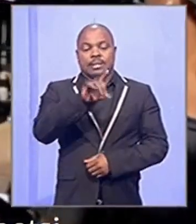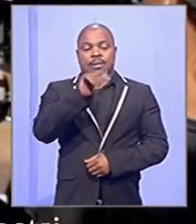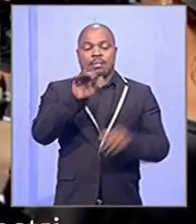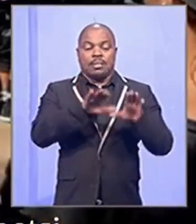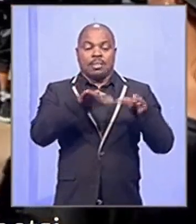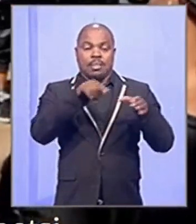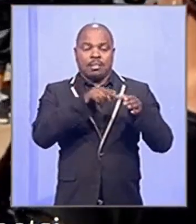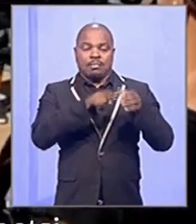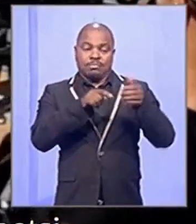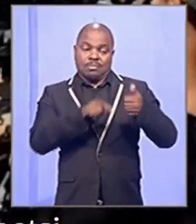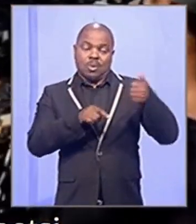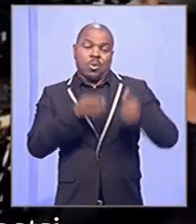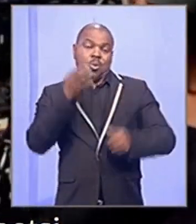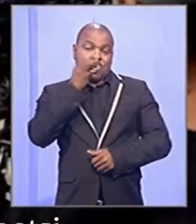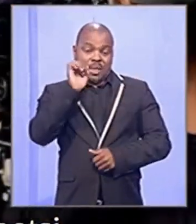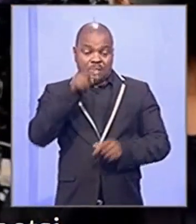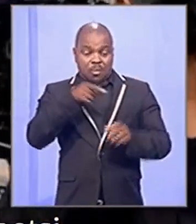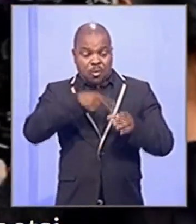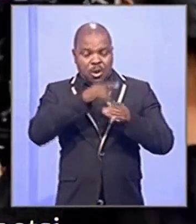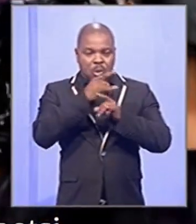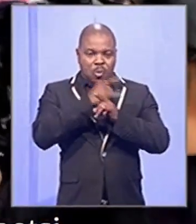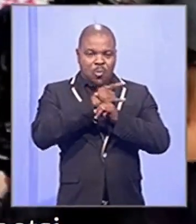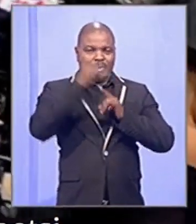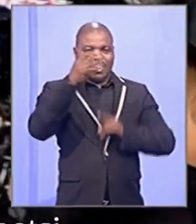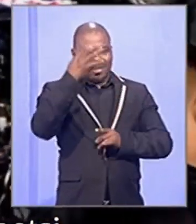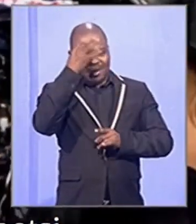ya mosebetsi batjheng.